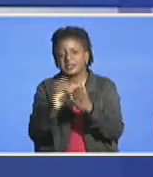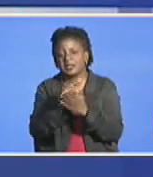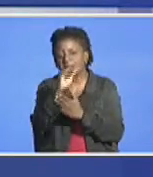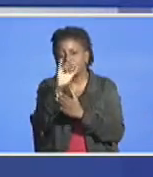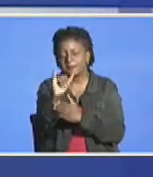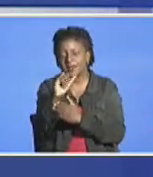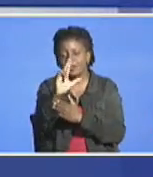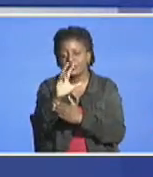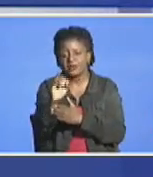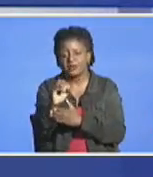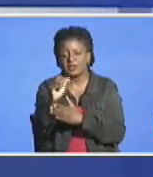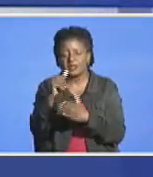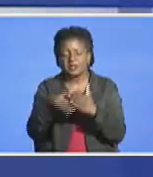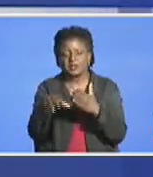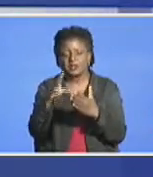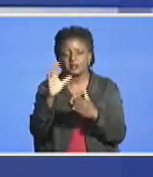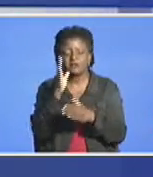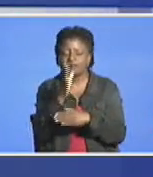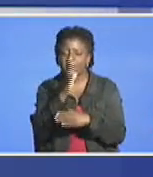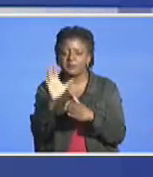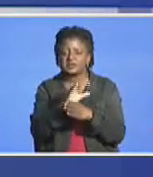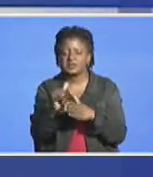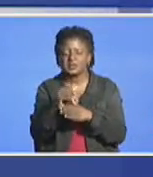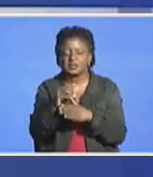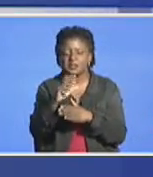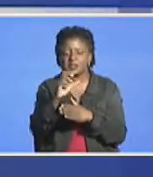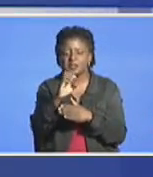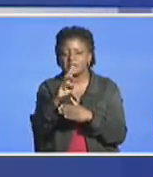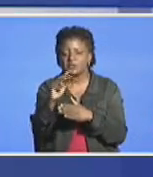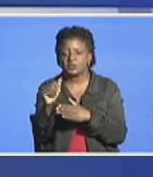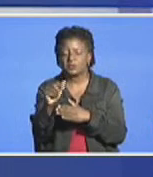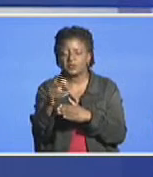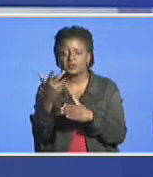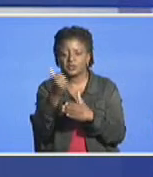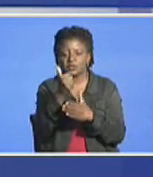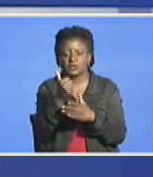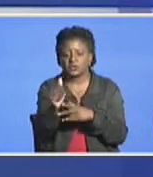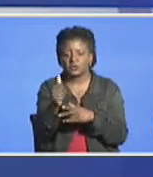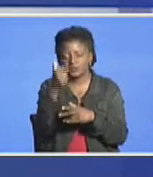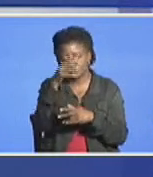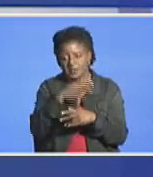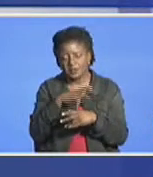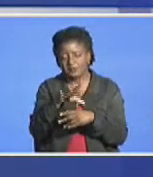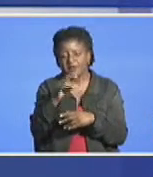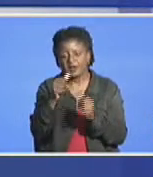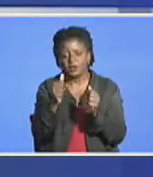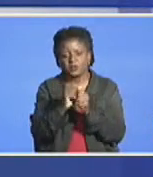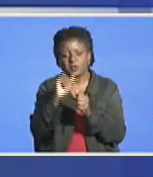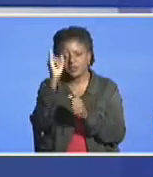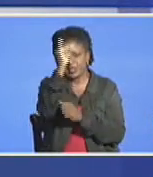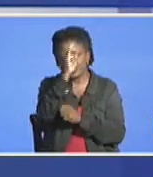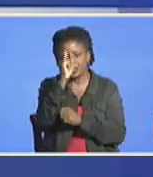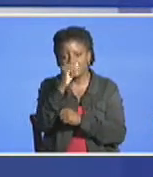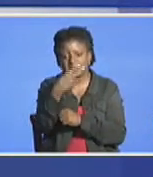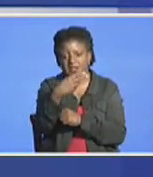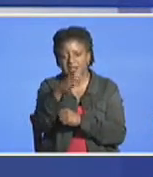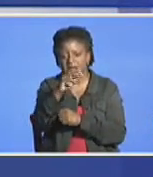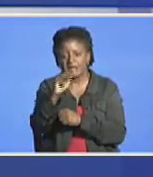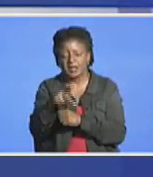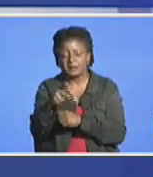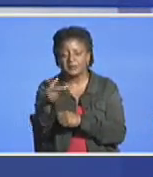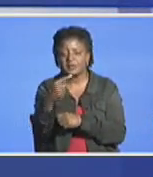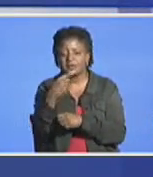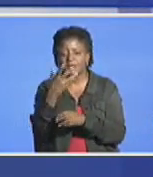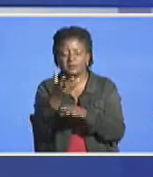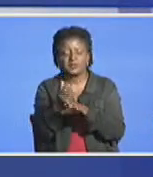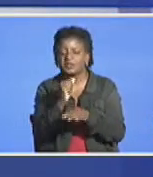Key, Exuma, the accused were found with Indian hemp. All 3 men pleaded not guilty to both charges and were granted bail in the amount